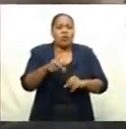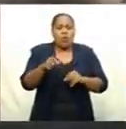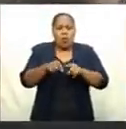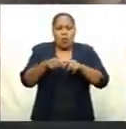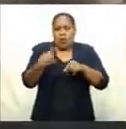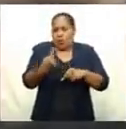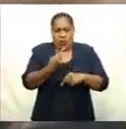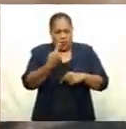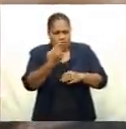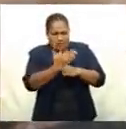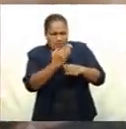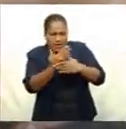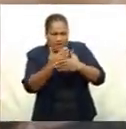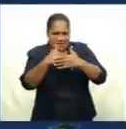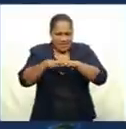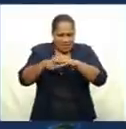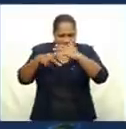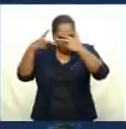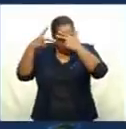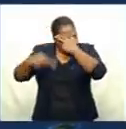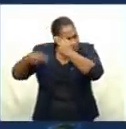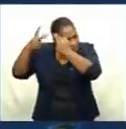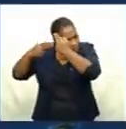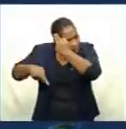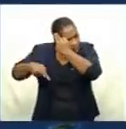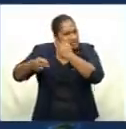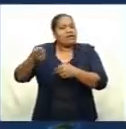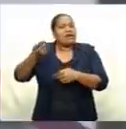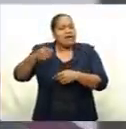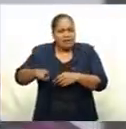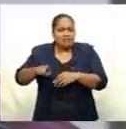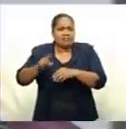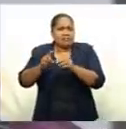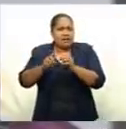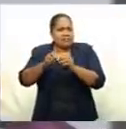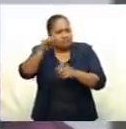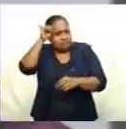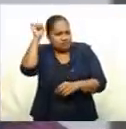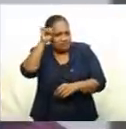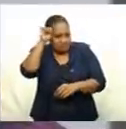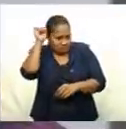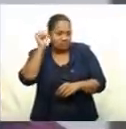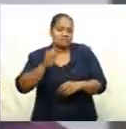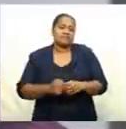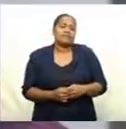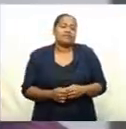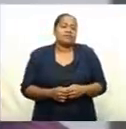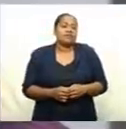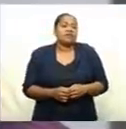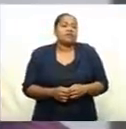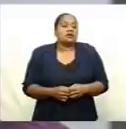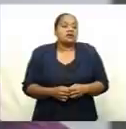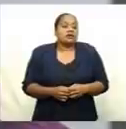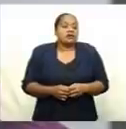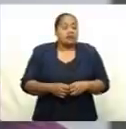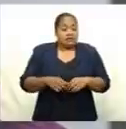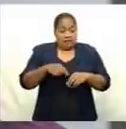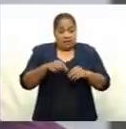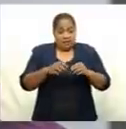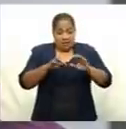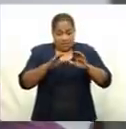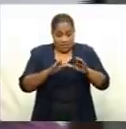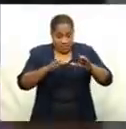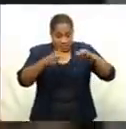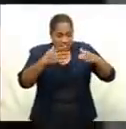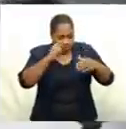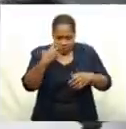and barbershops to follow the protocols to the letter. Ali says relevant authorities will monitor operations to ensure